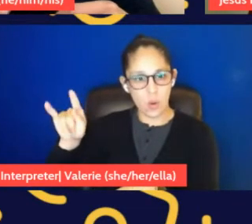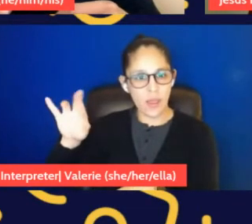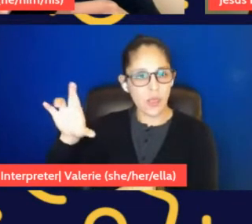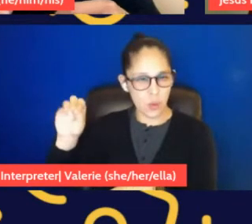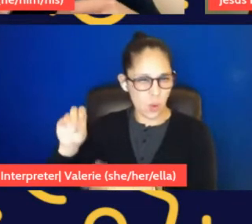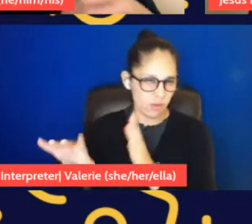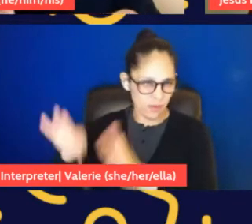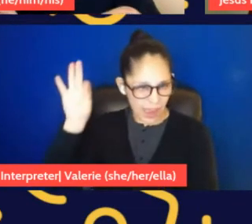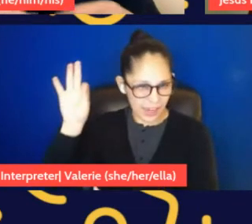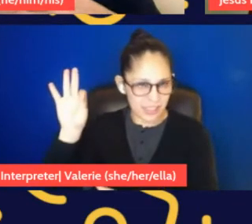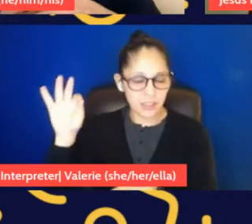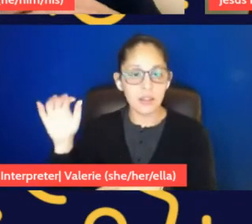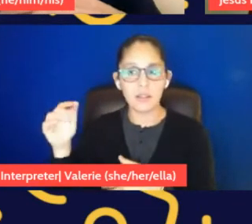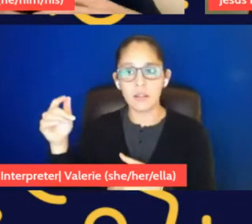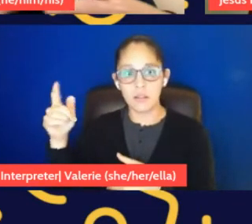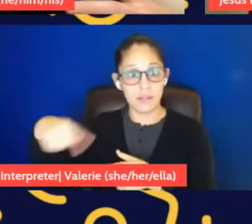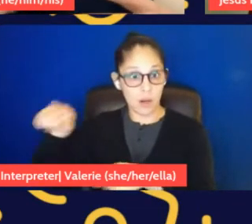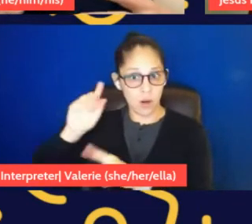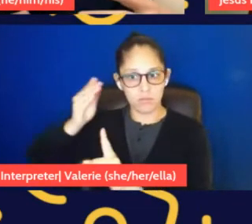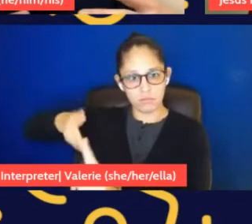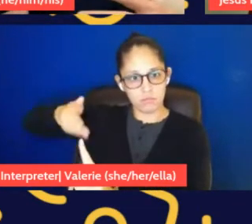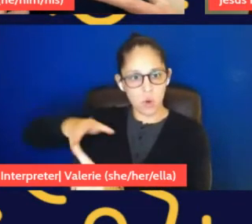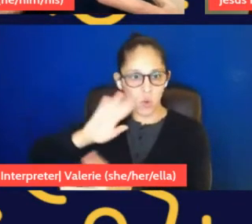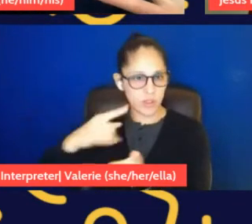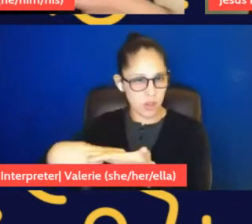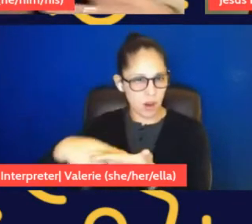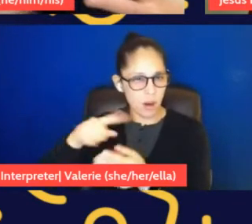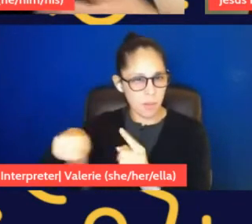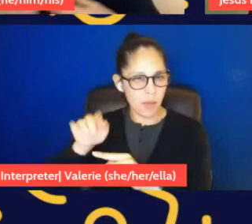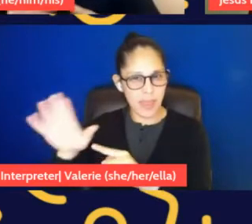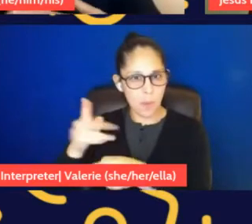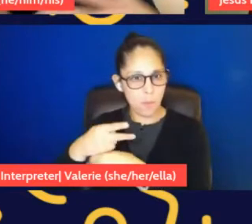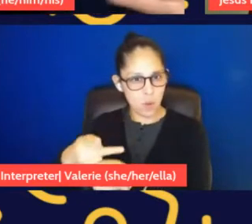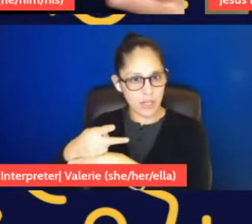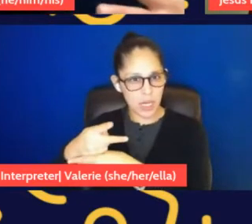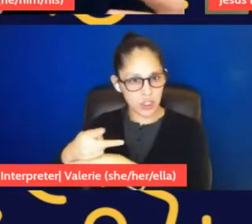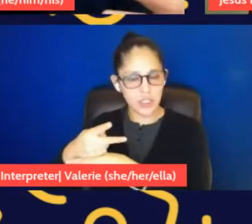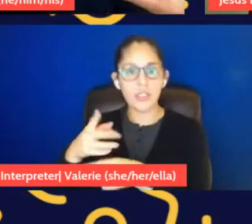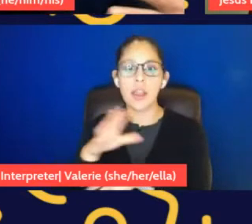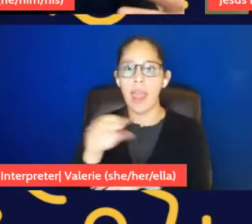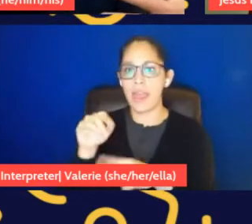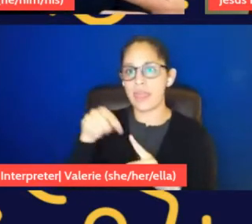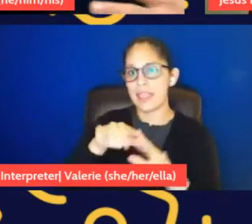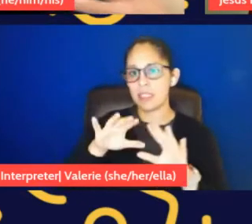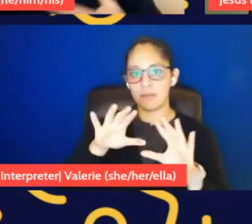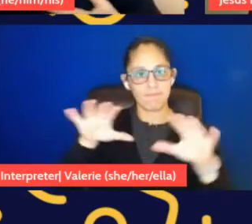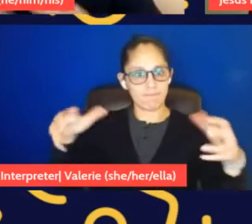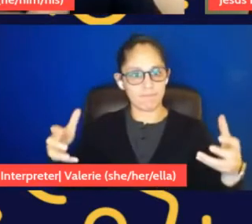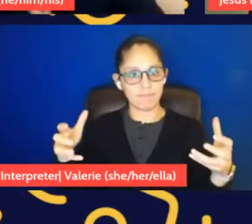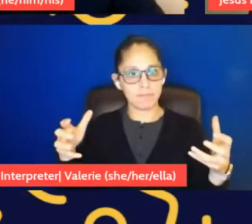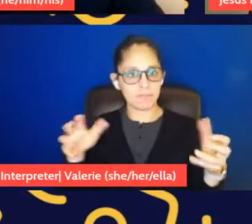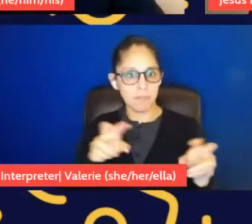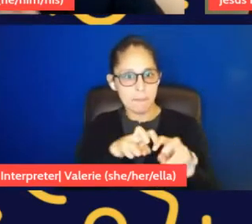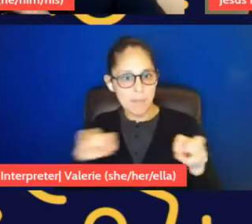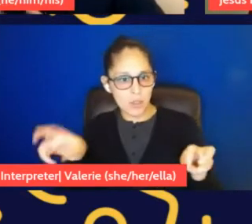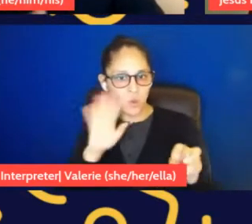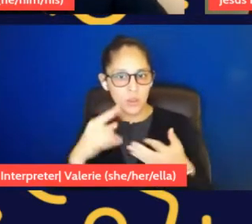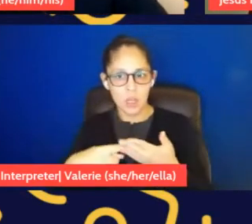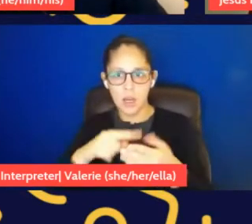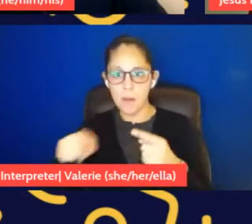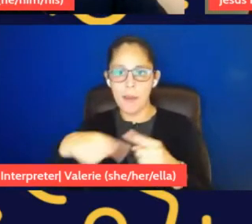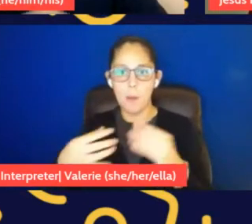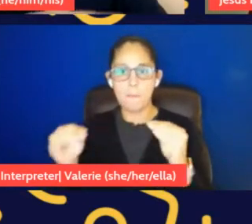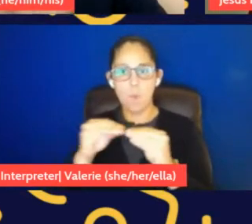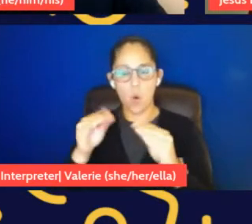particular production. And these panels are really having a conversation about bigger themes that, and we can reference the work and other